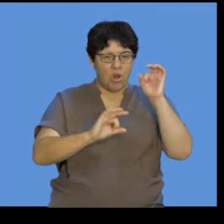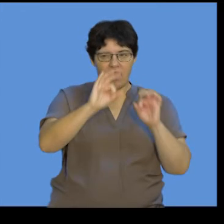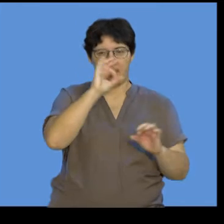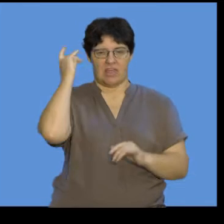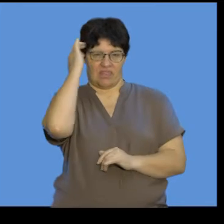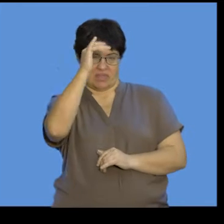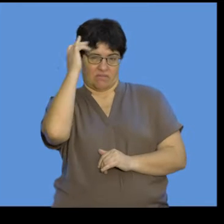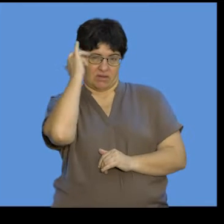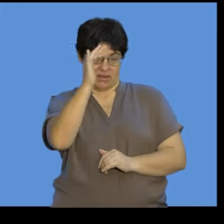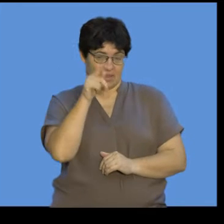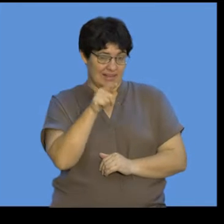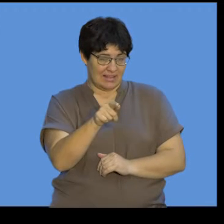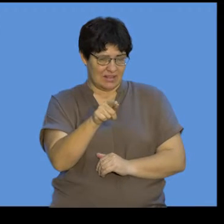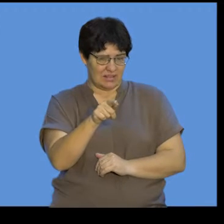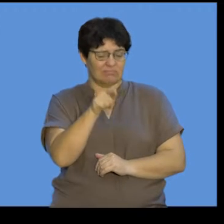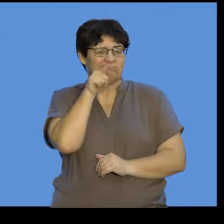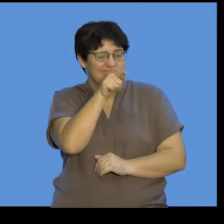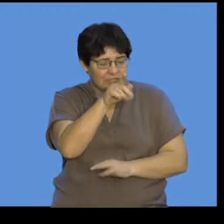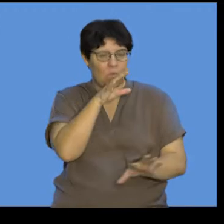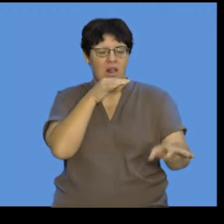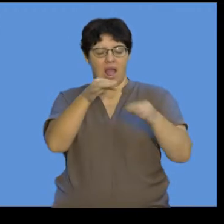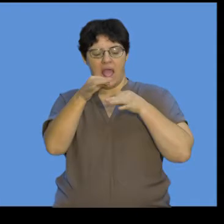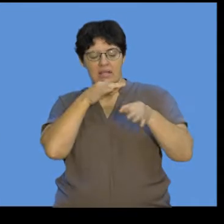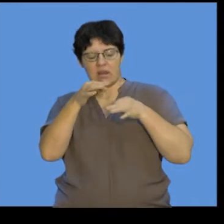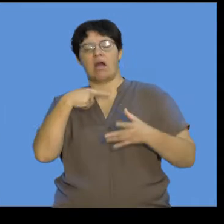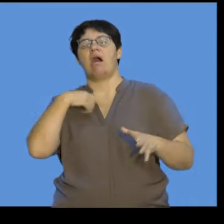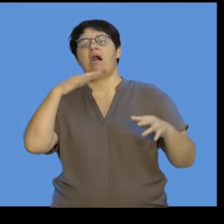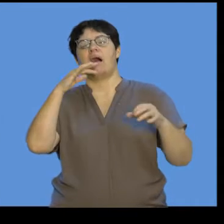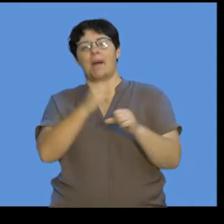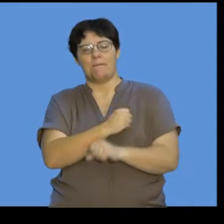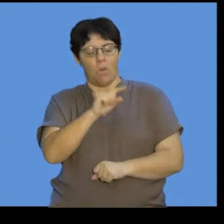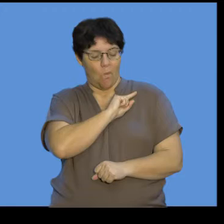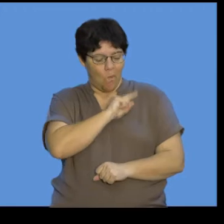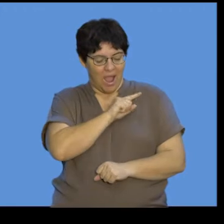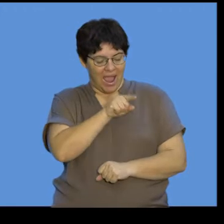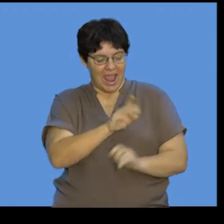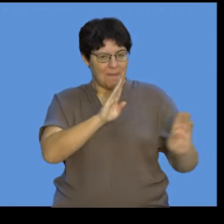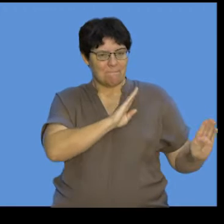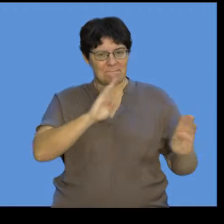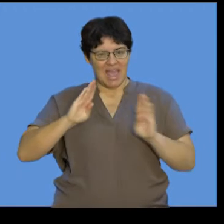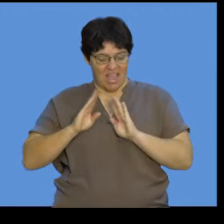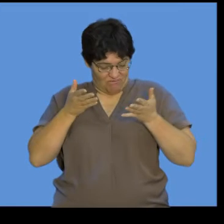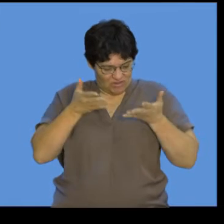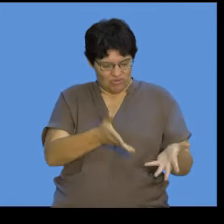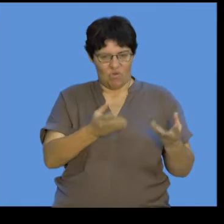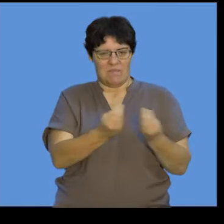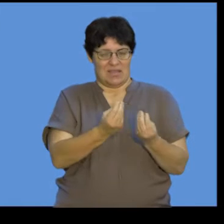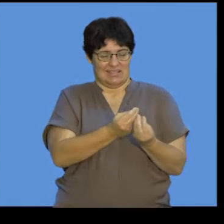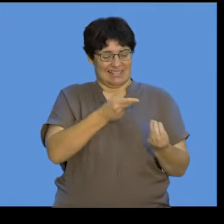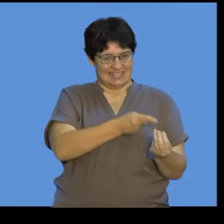and explain, in terms of why, matter behaves in the manner it does under